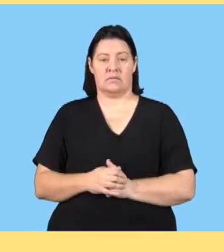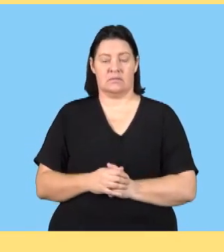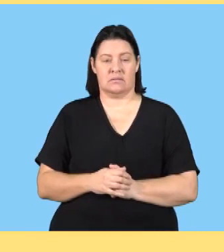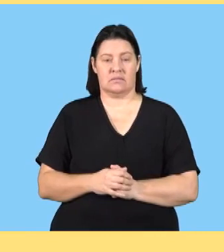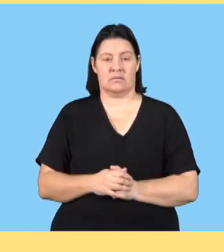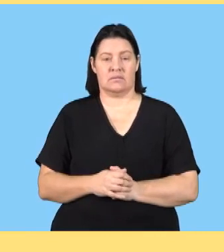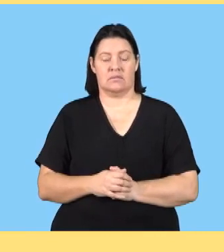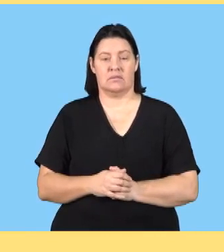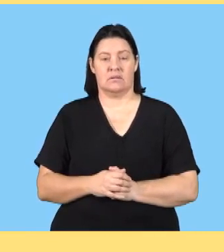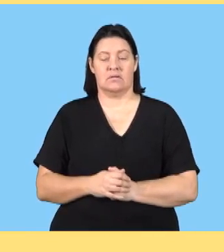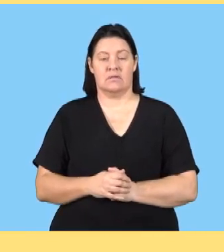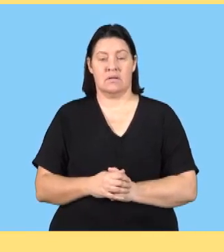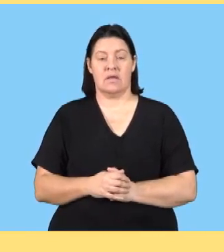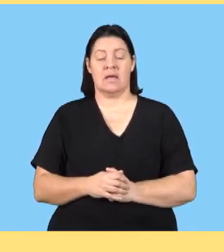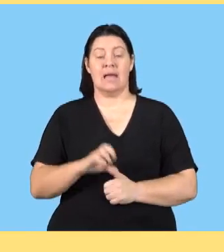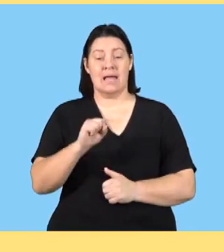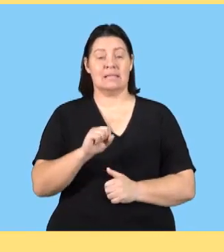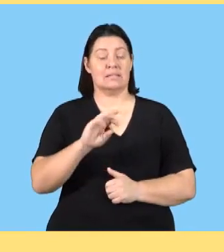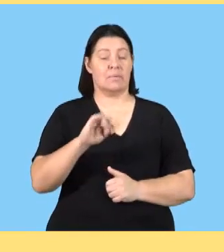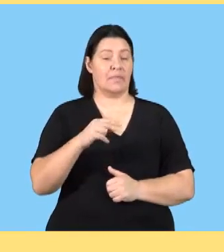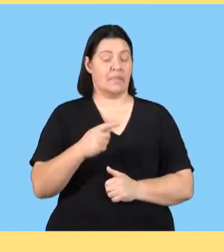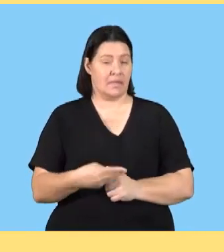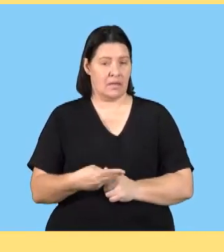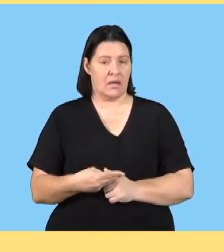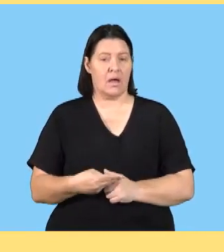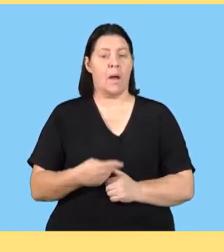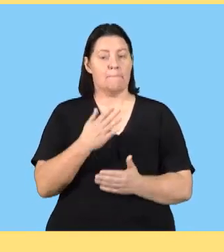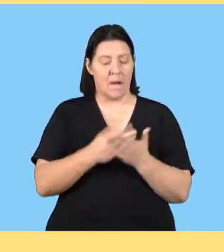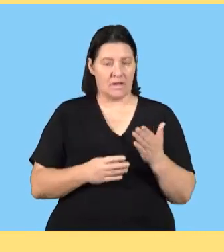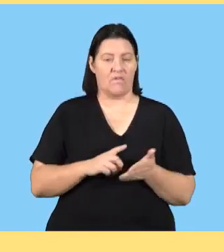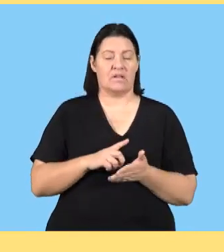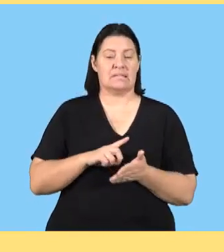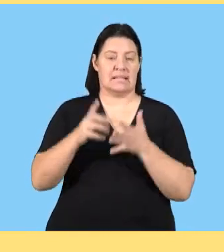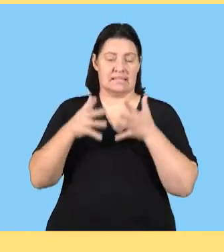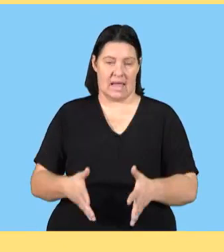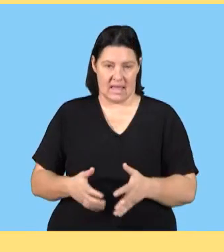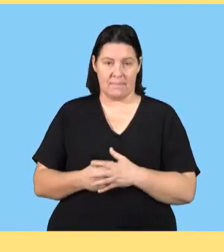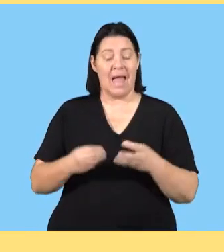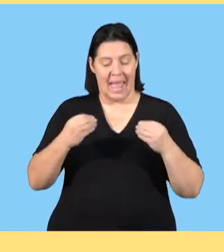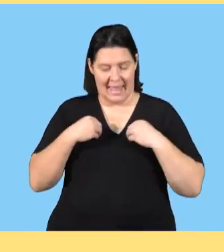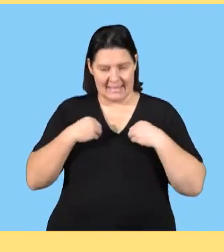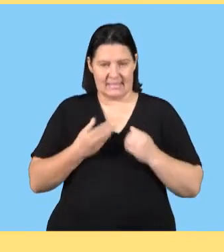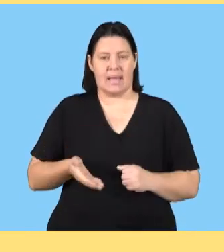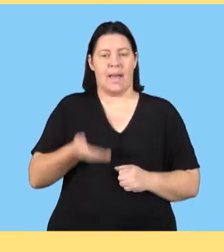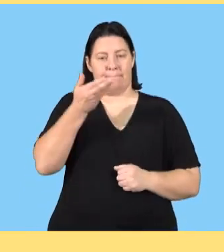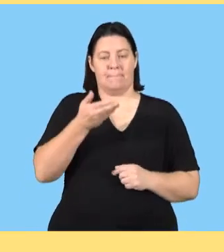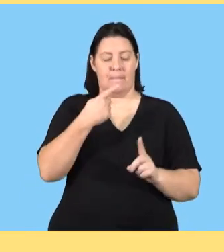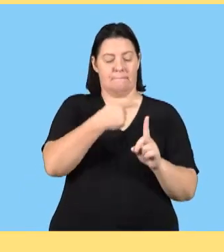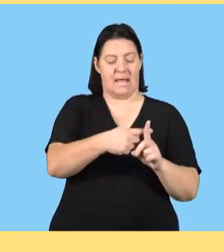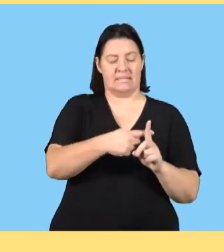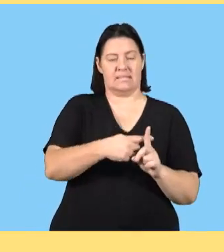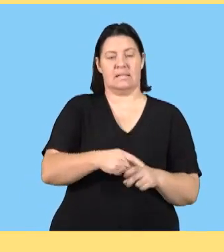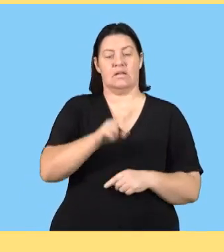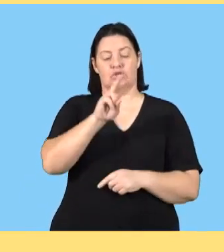S. Smith. And S. Smith is part of my debtors. That means my assets are increasing